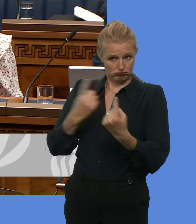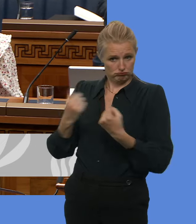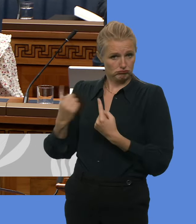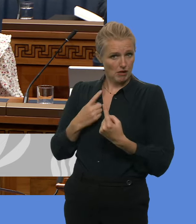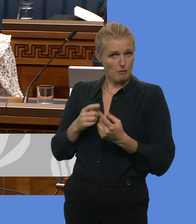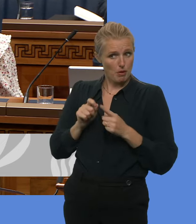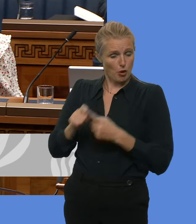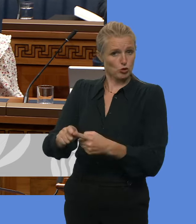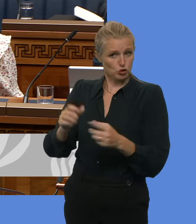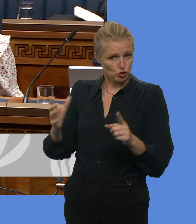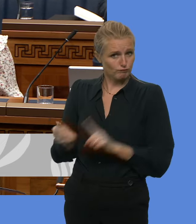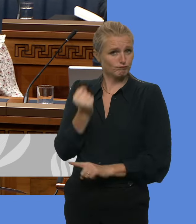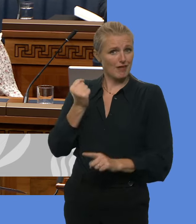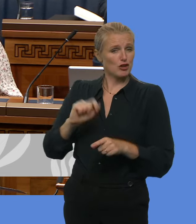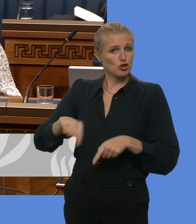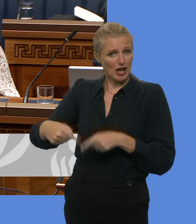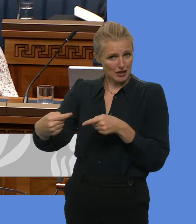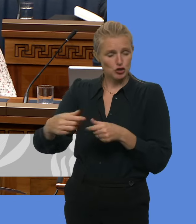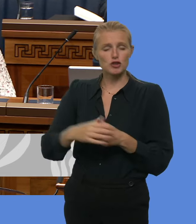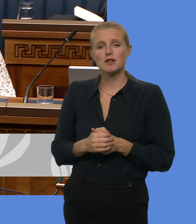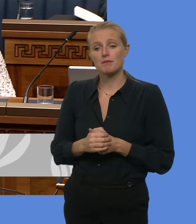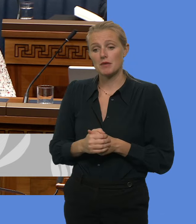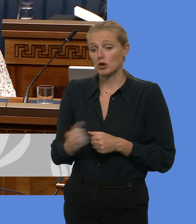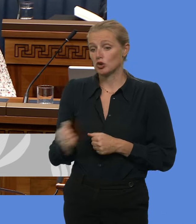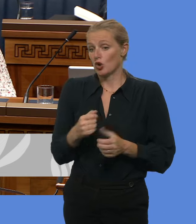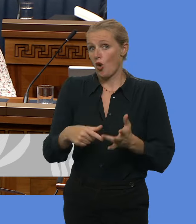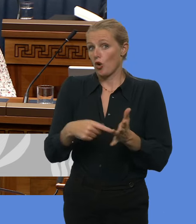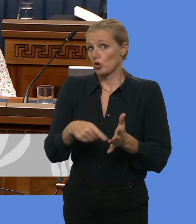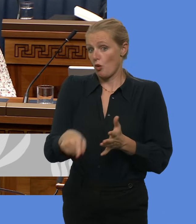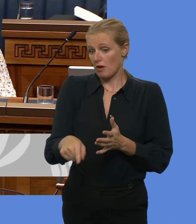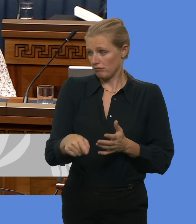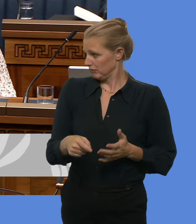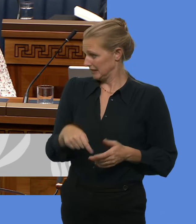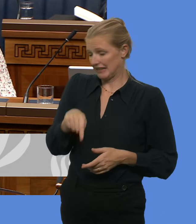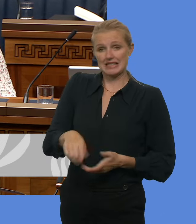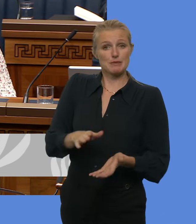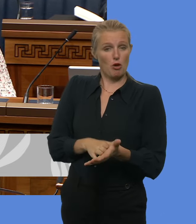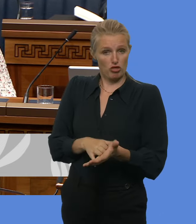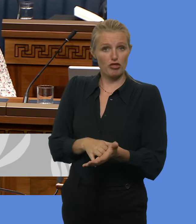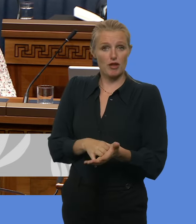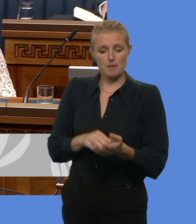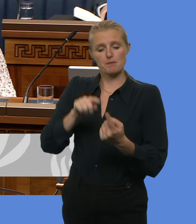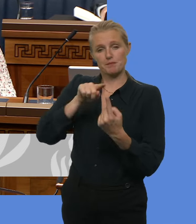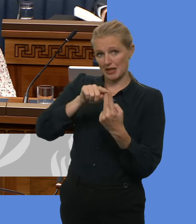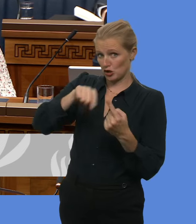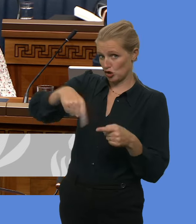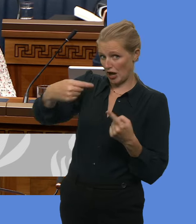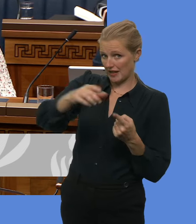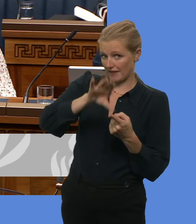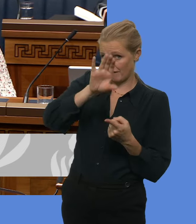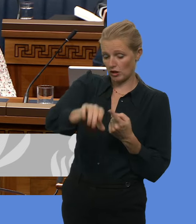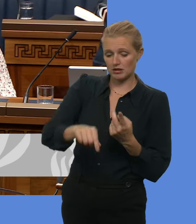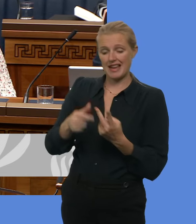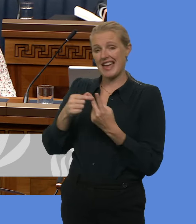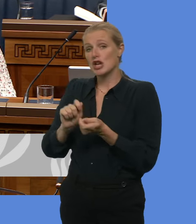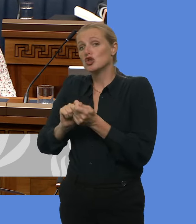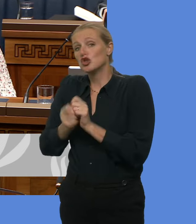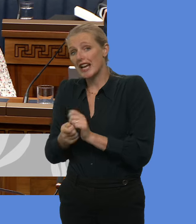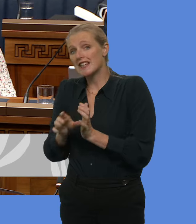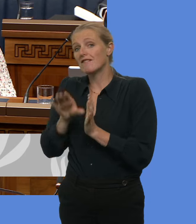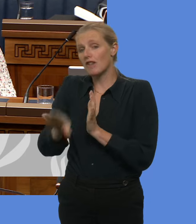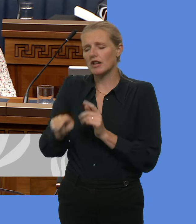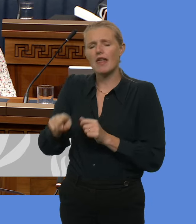challenges. We're aiming for that to go live in October, so this month. And in relation to the Change Fund, this is a fund that will be working